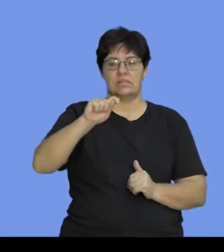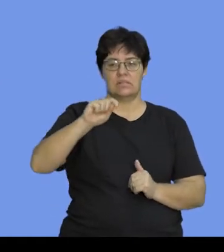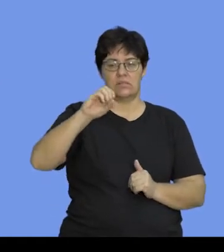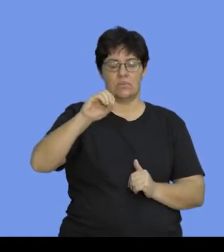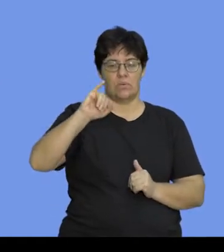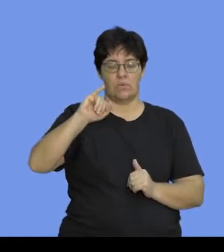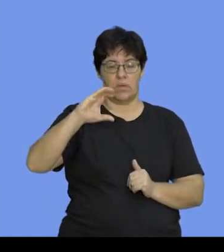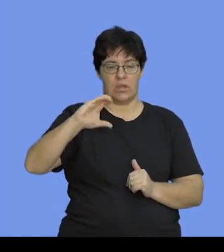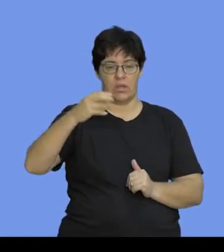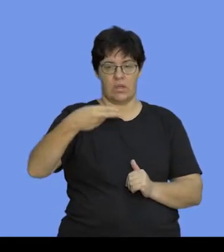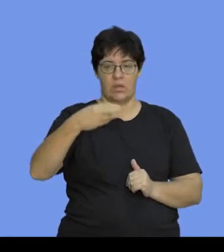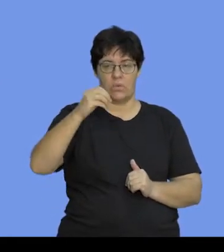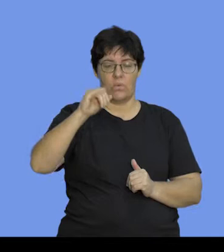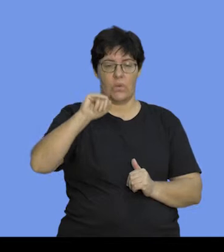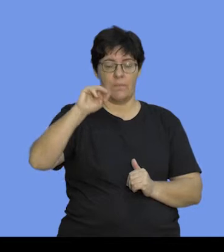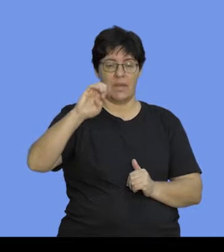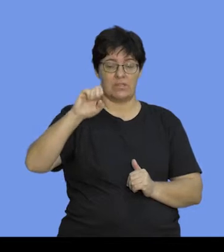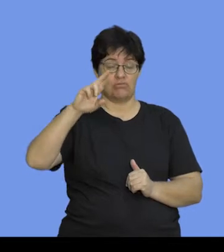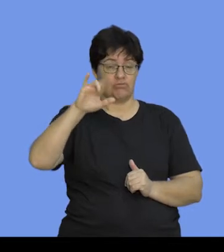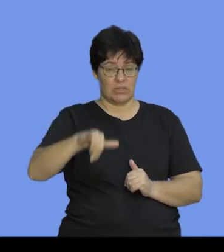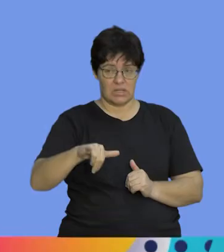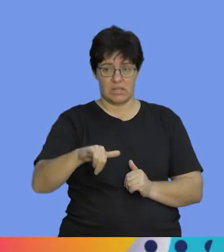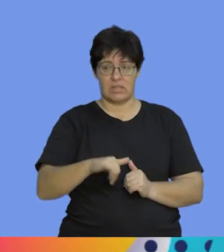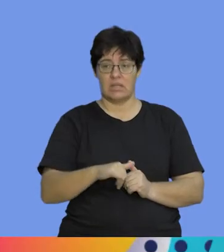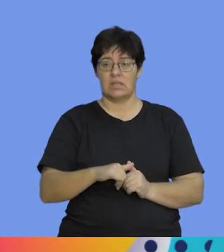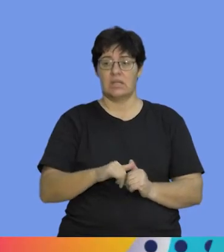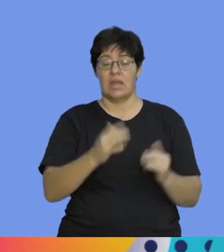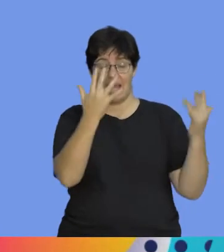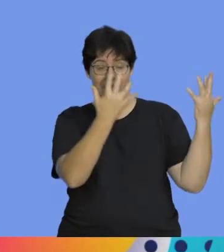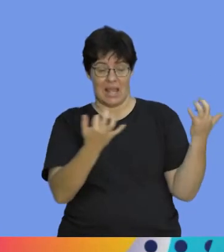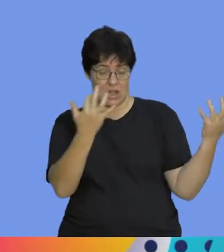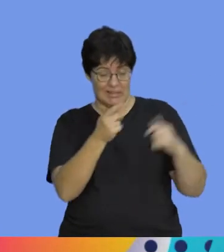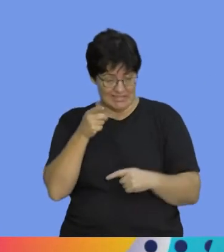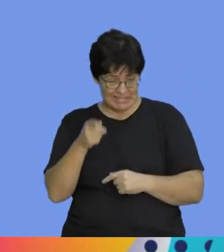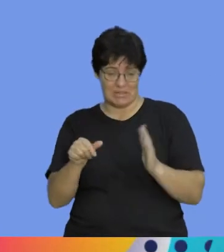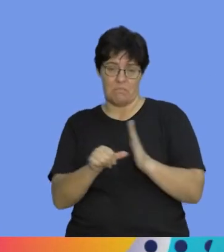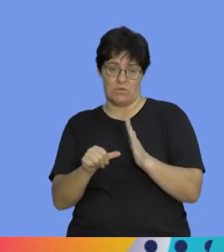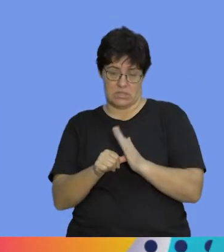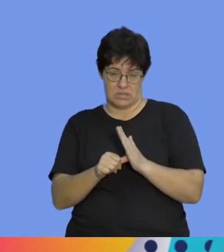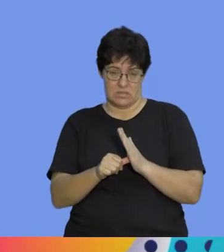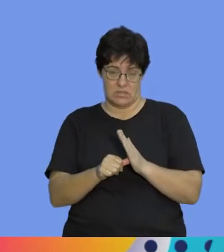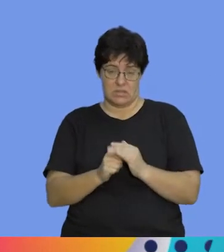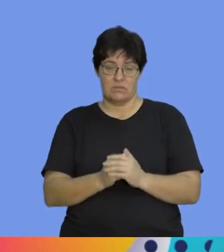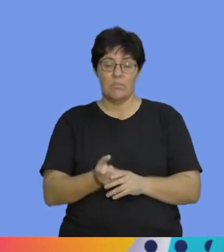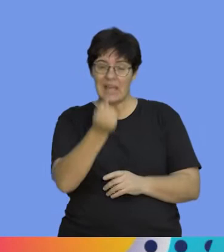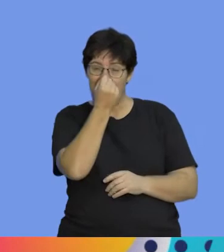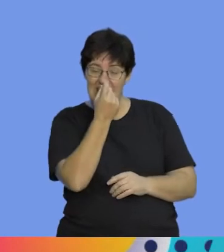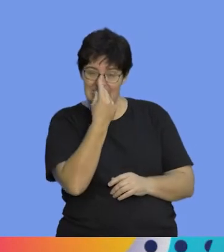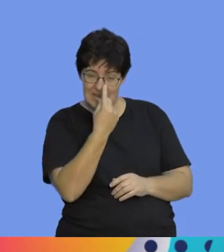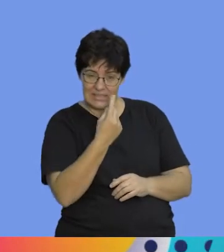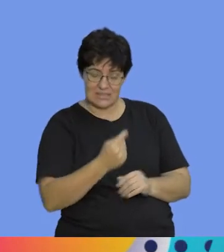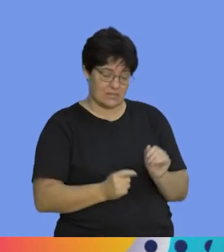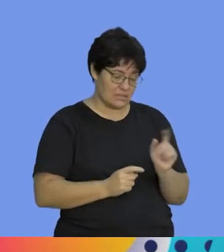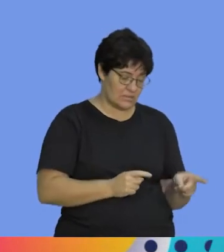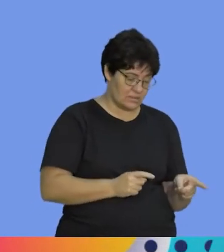very, very important. But we need to also understand that we need to first understand what